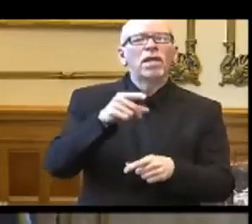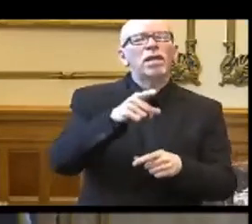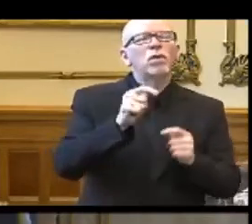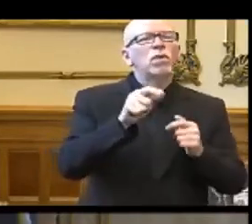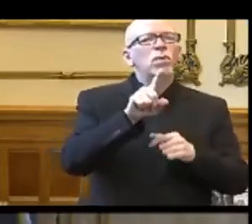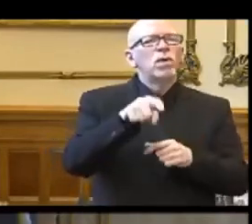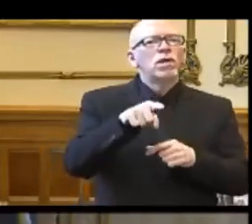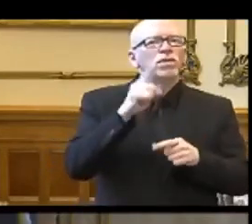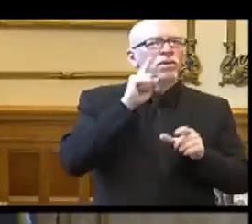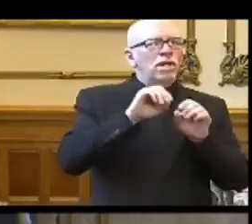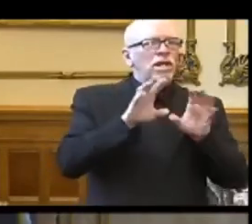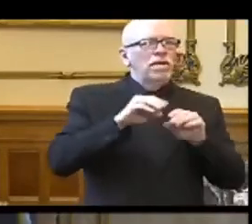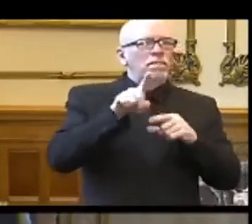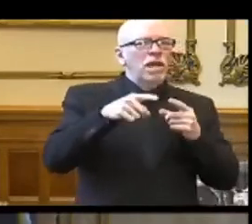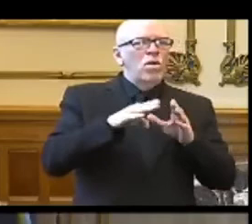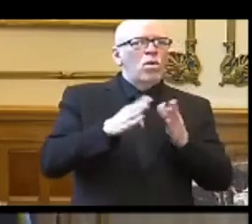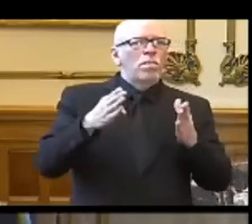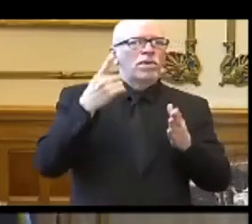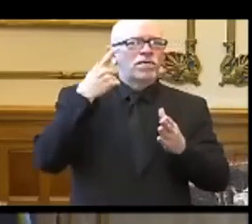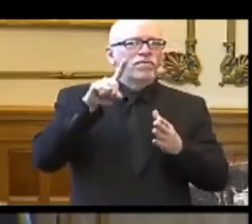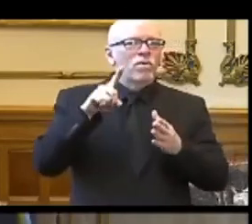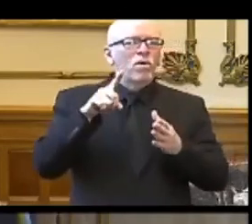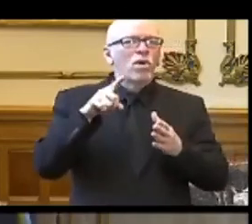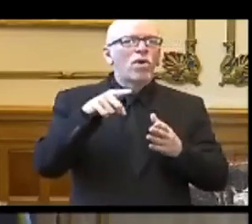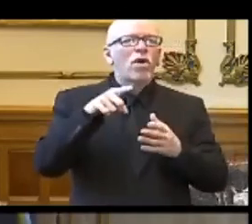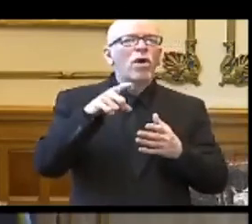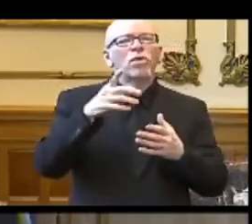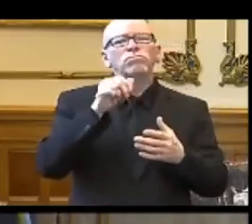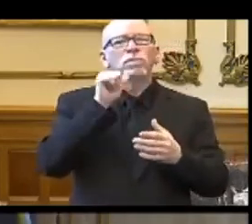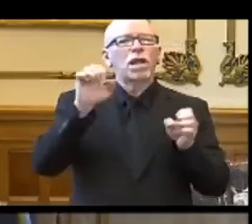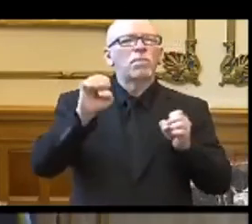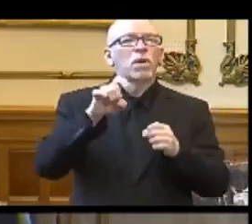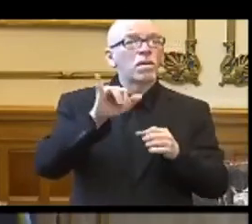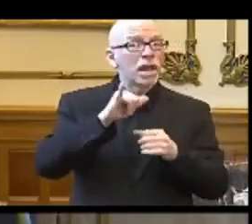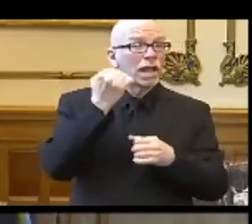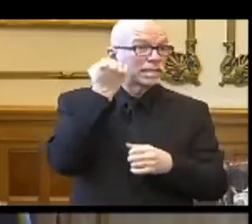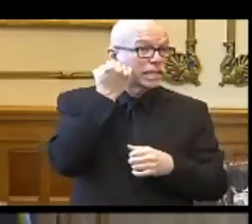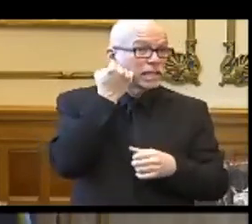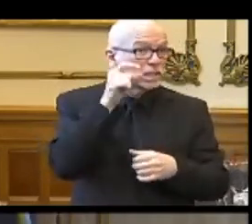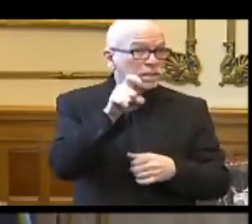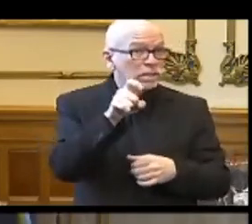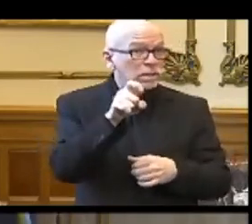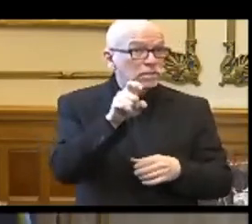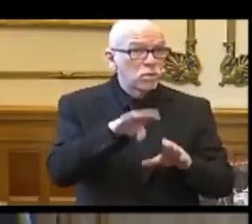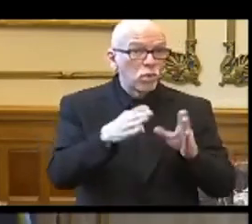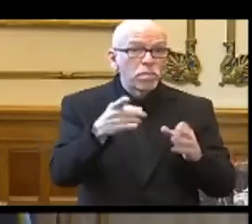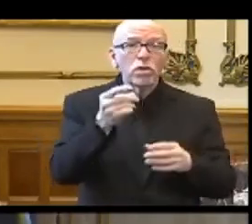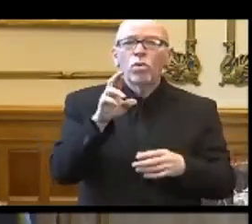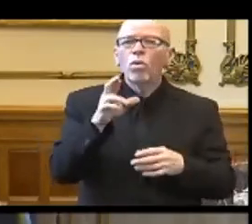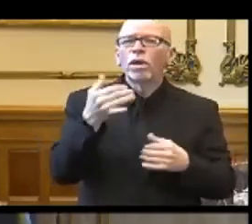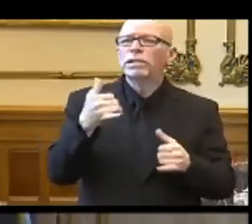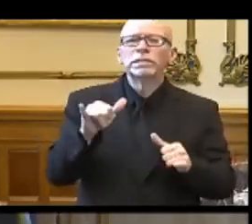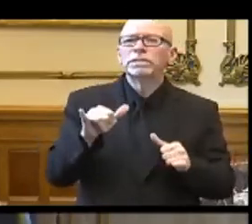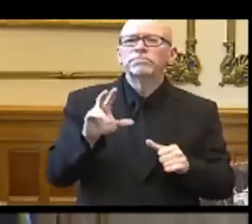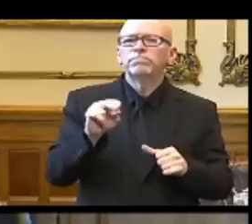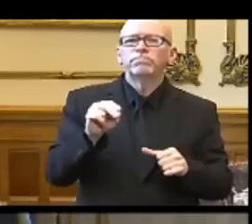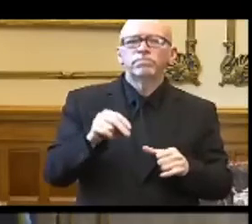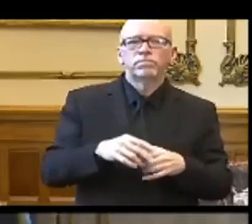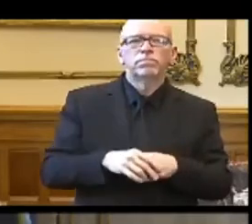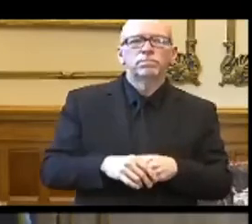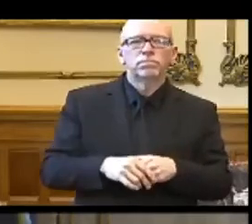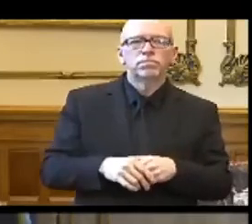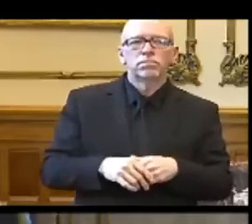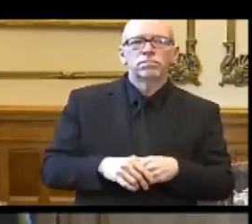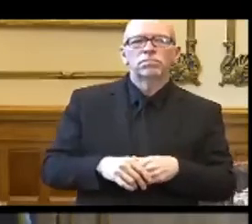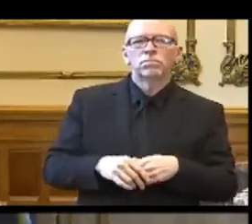question, clarification about opening up for elective procedures. Does that include like regular dental visits, or is that still? Well, why don't you